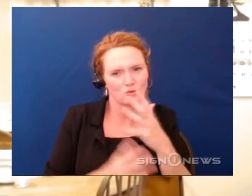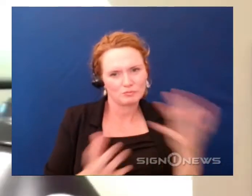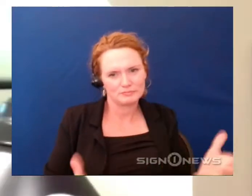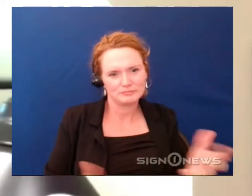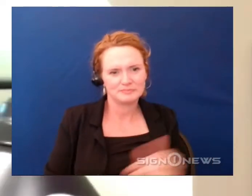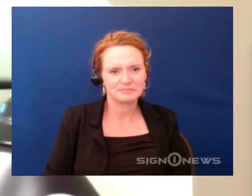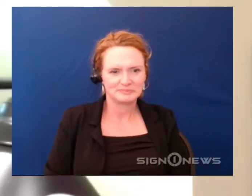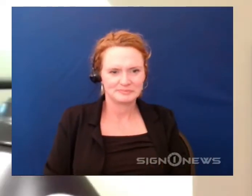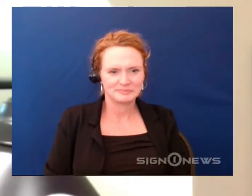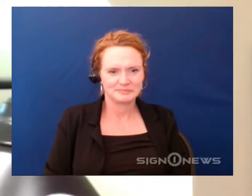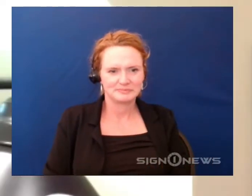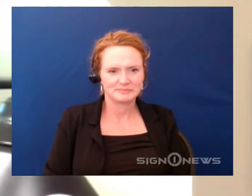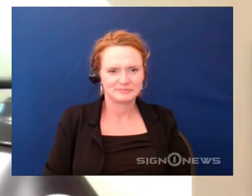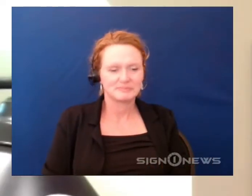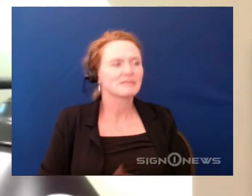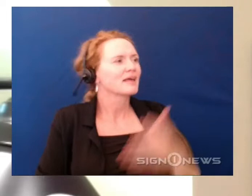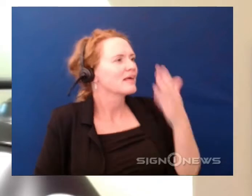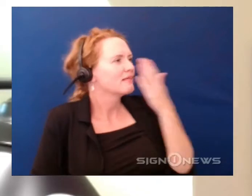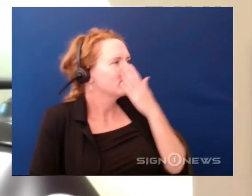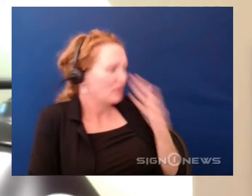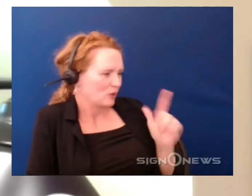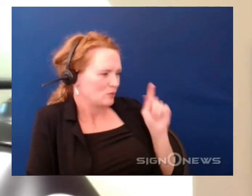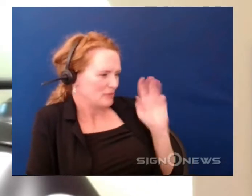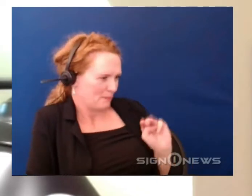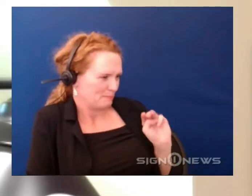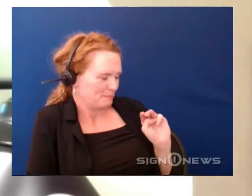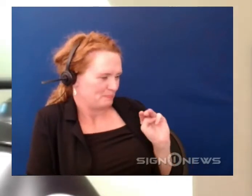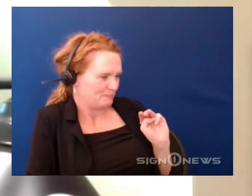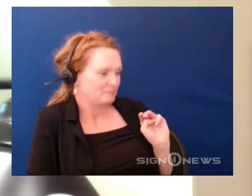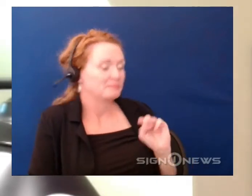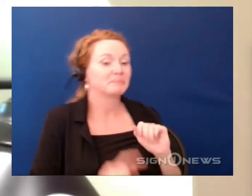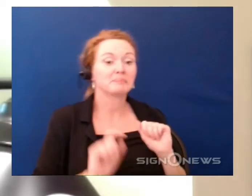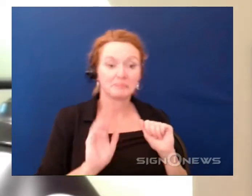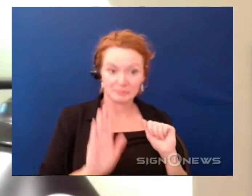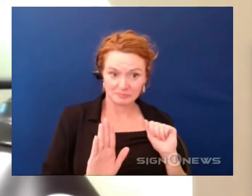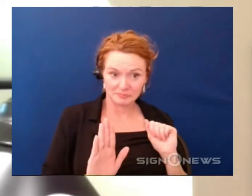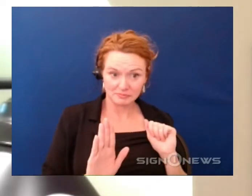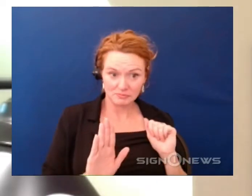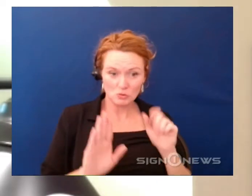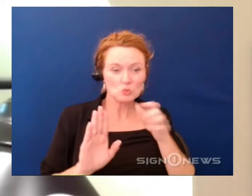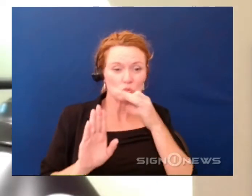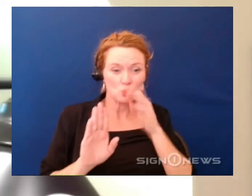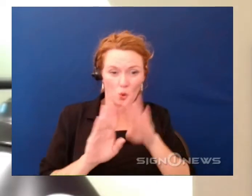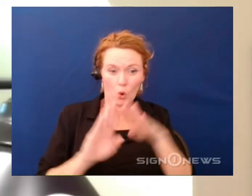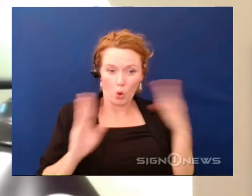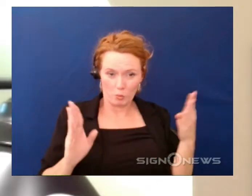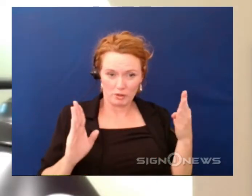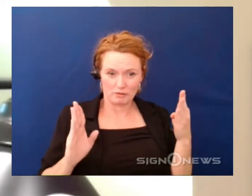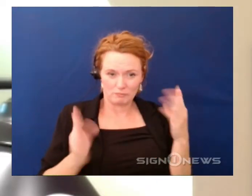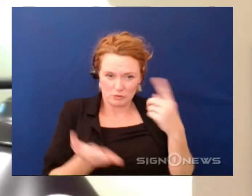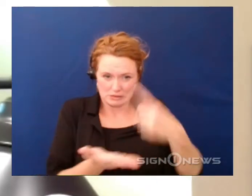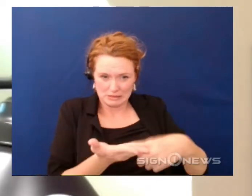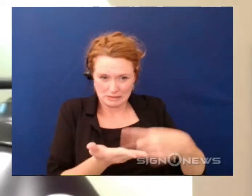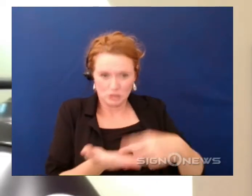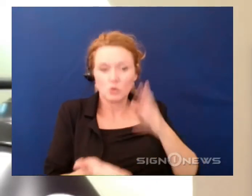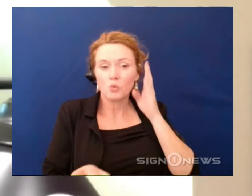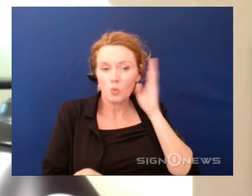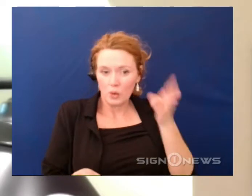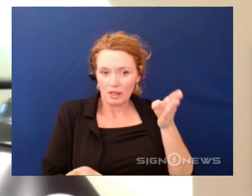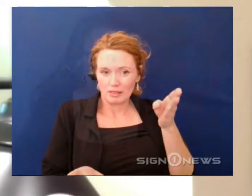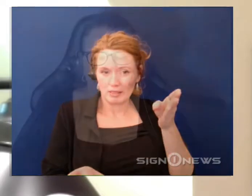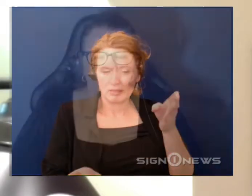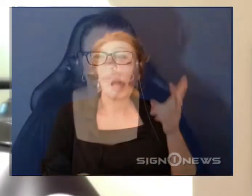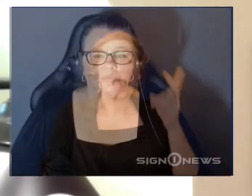Thank you, Tim, so much. Before we open it up for a bit of discussion amongst the